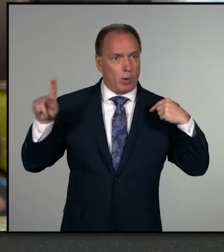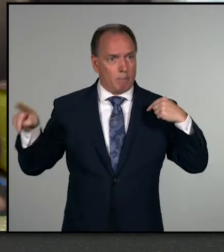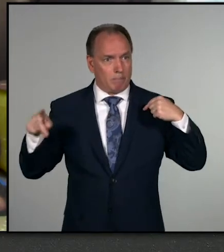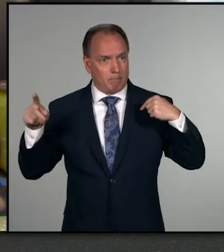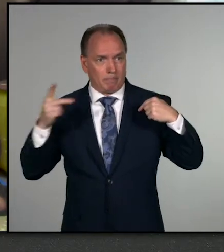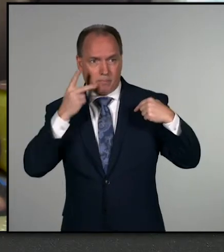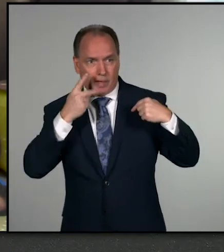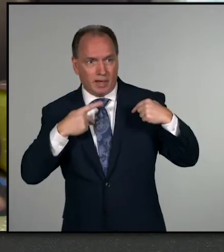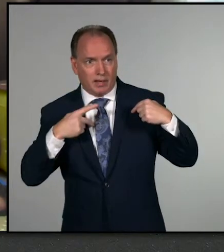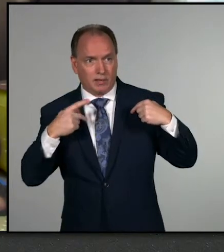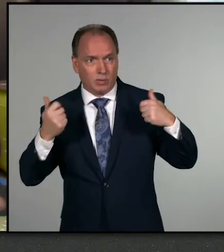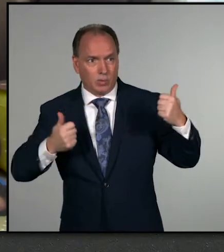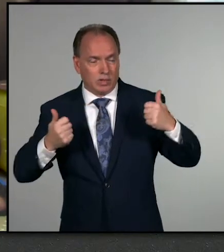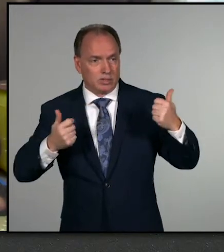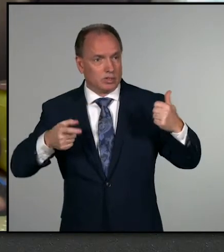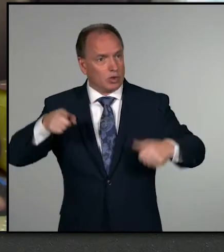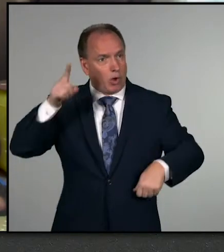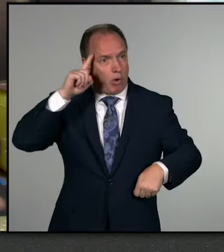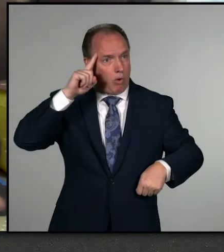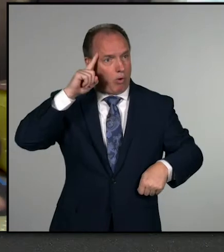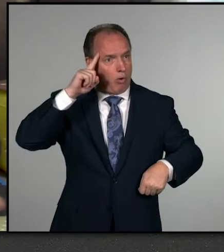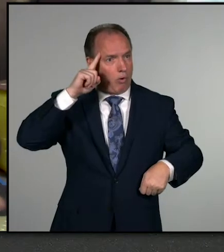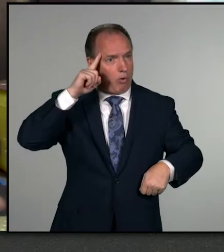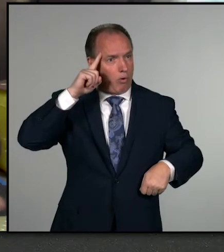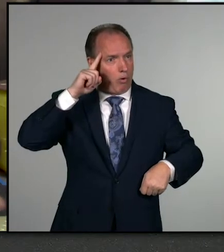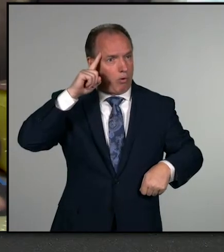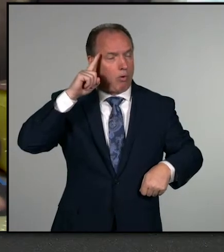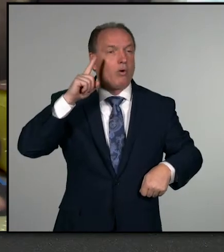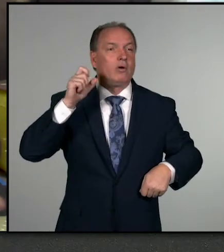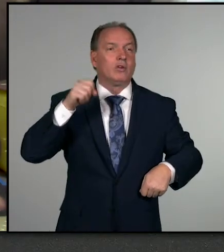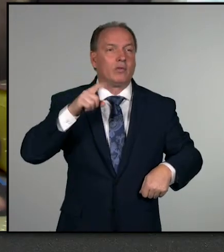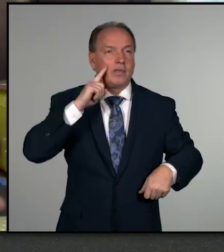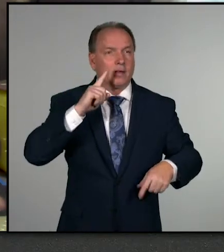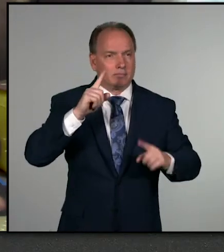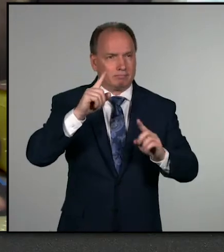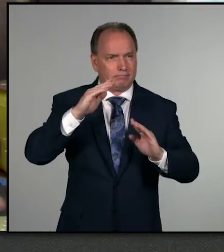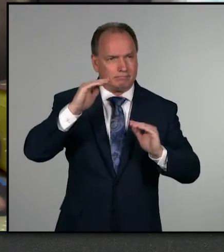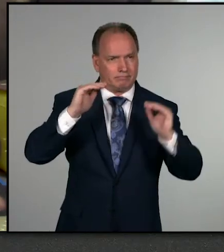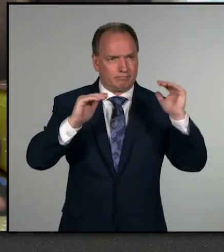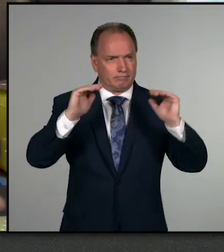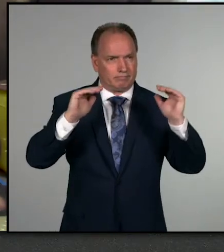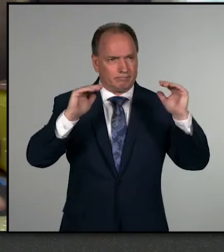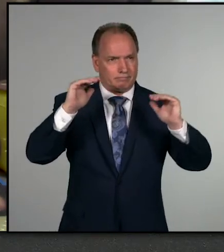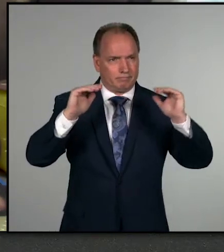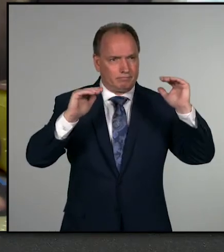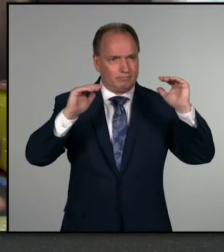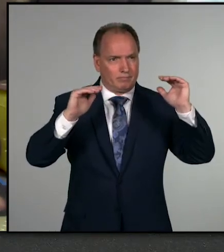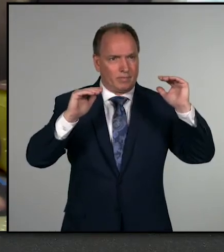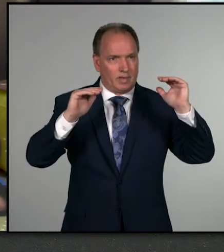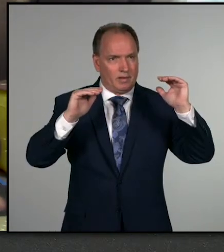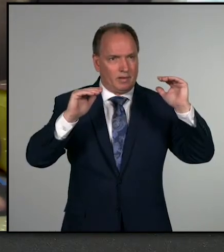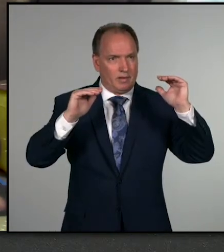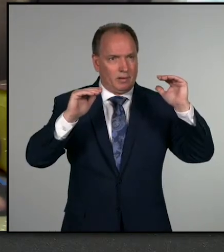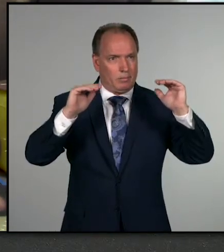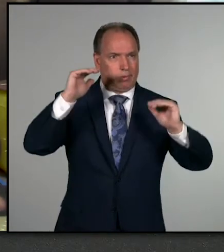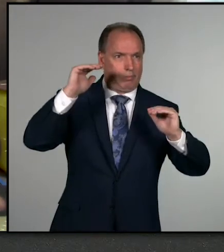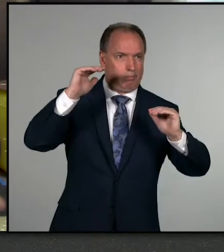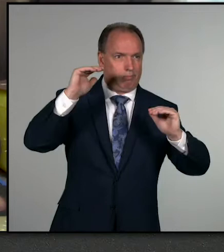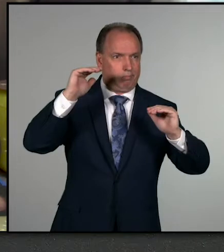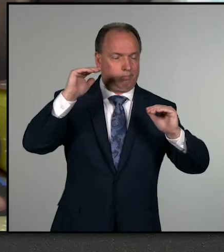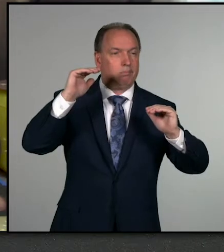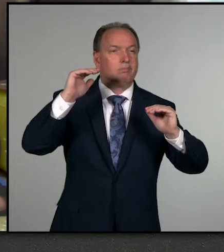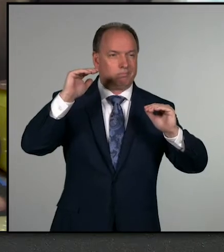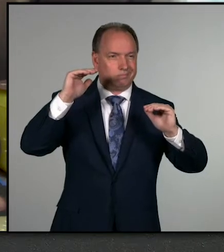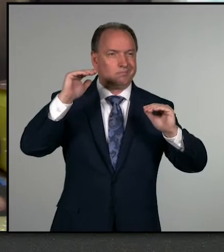flower is taller? Do you think if I put them down flat? Here's my